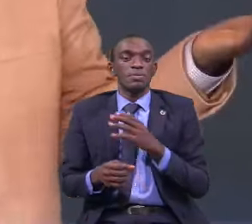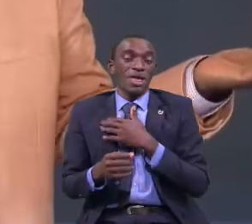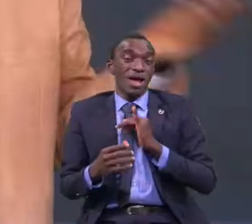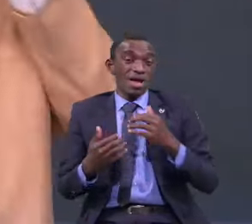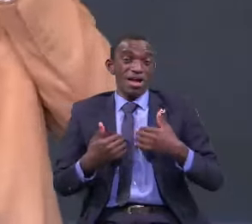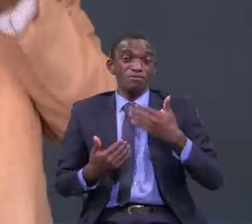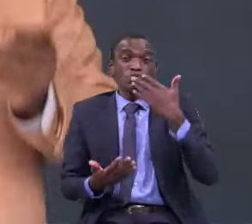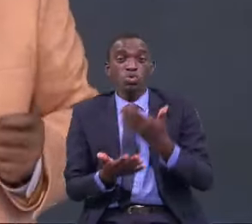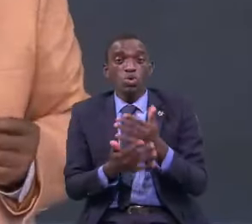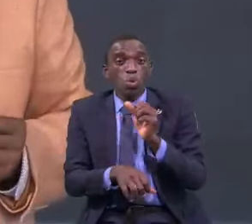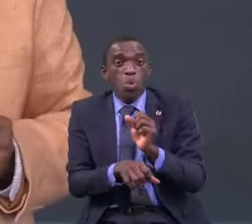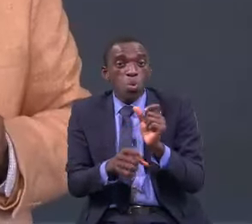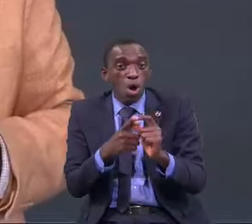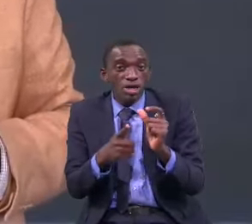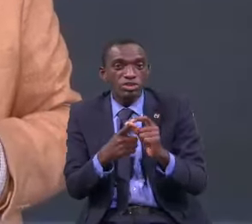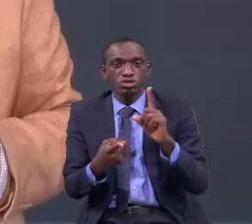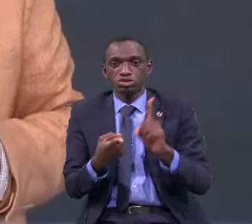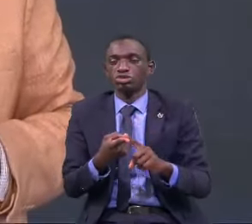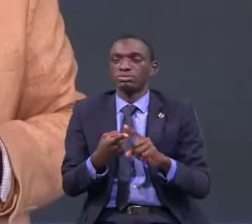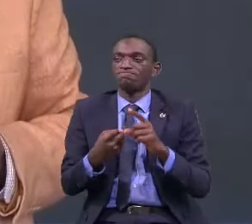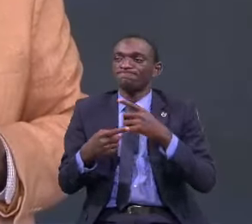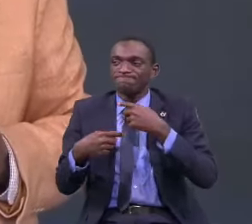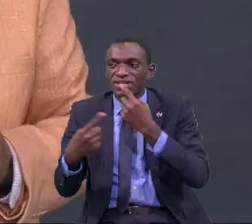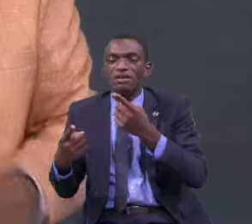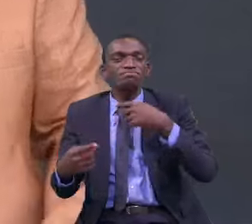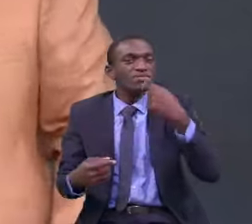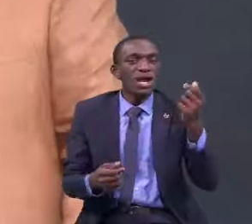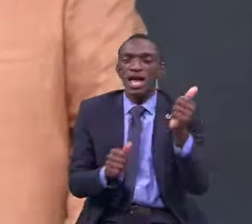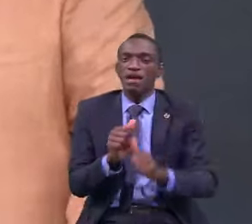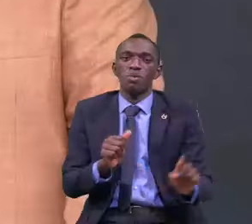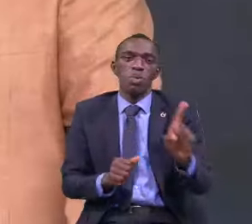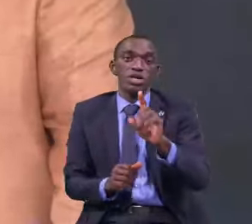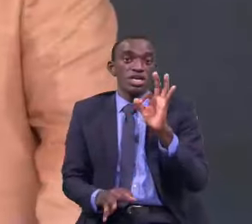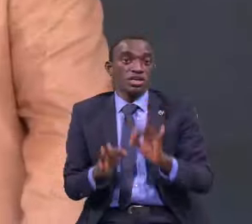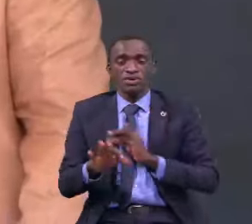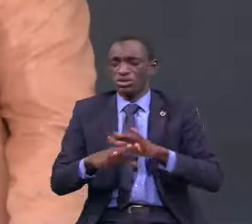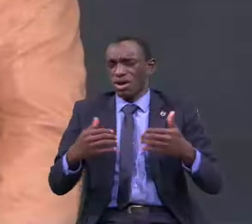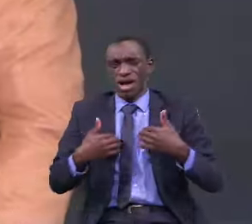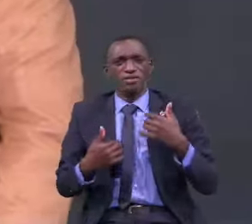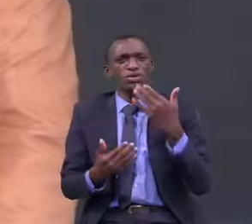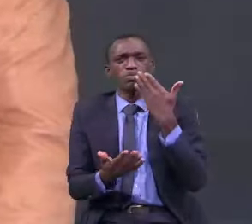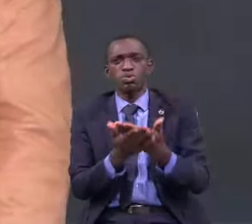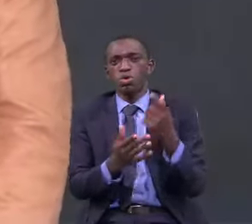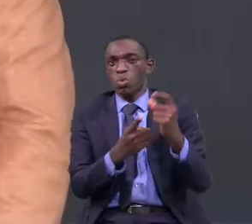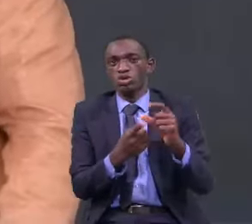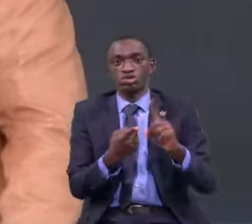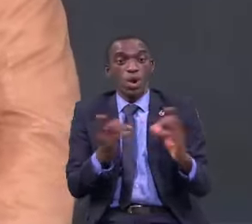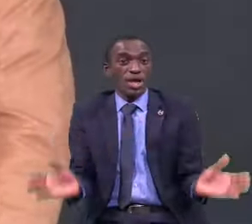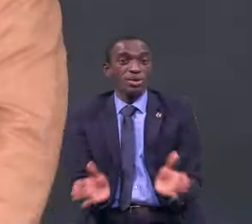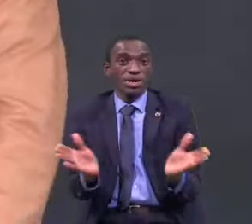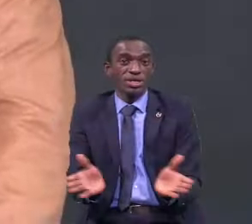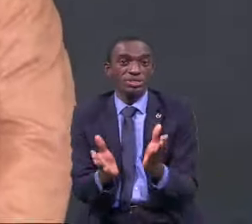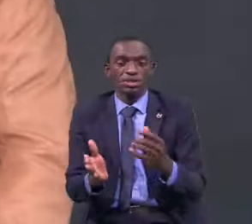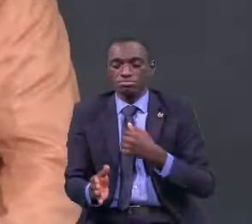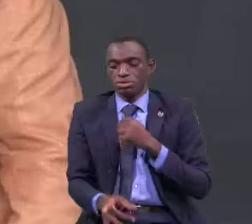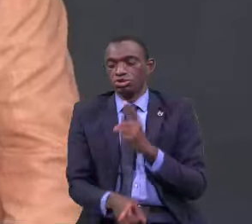that will encourage him, I'll keep quiet. Si je ne peux pas parler de manière à l'encourager, if I open my mouth at all, I bring